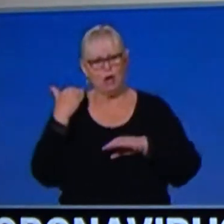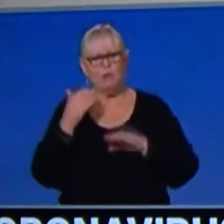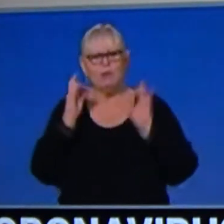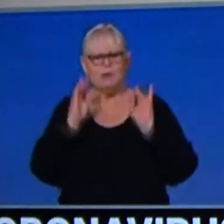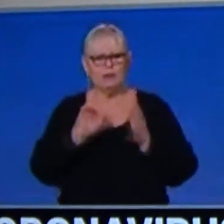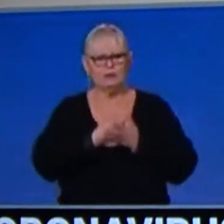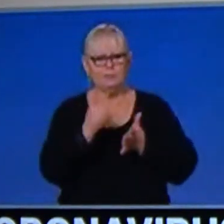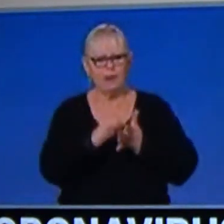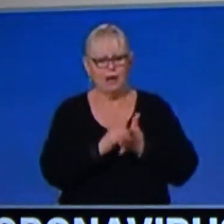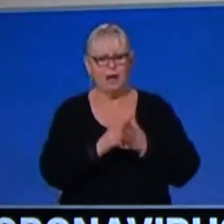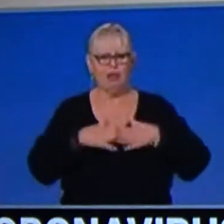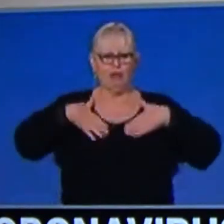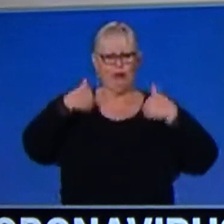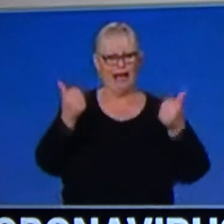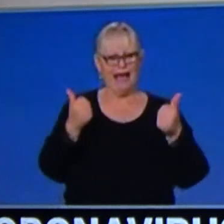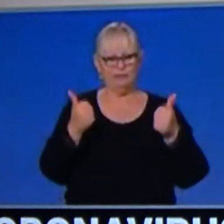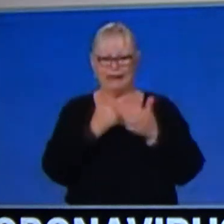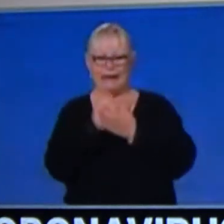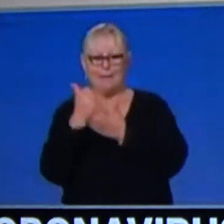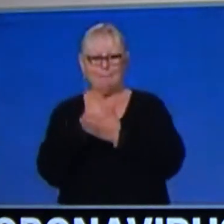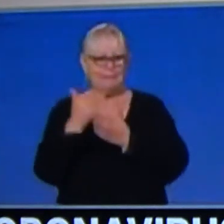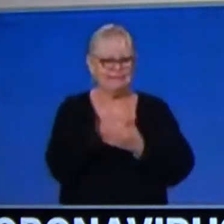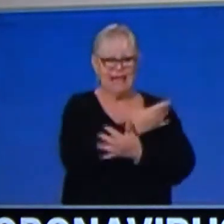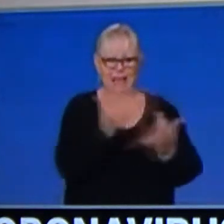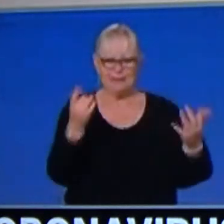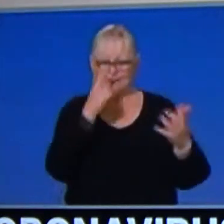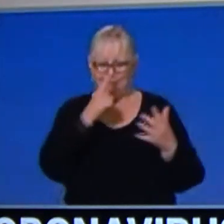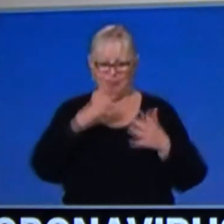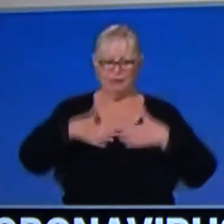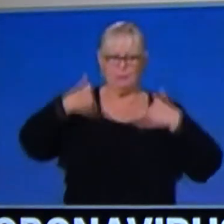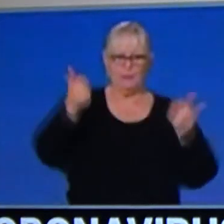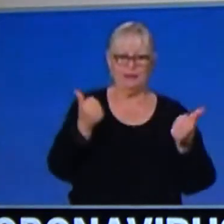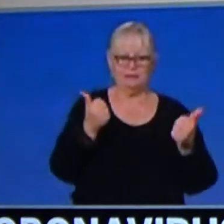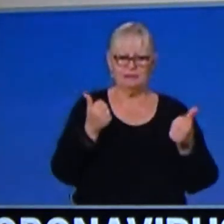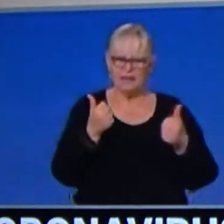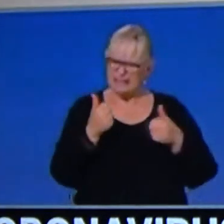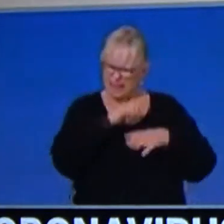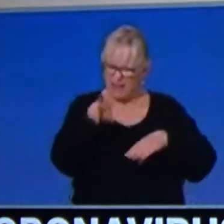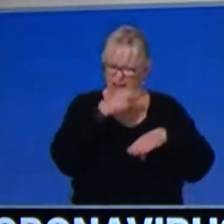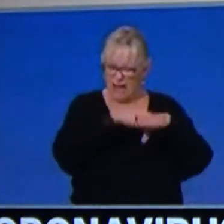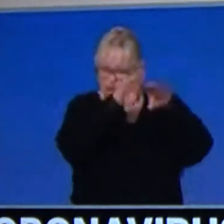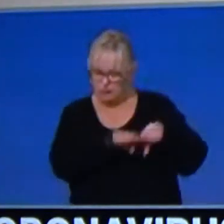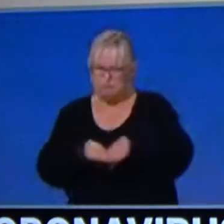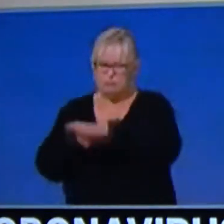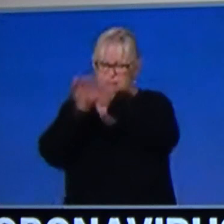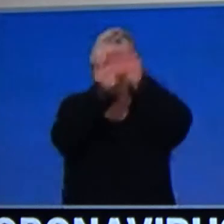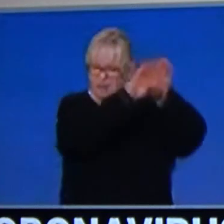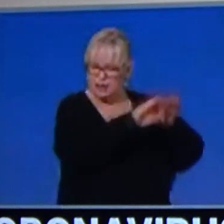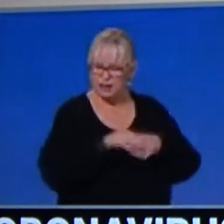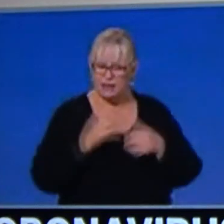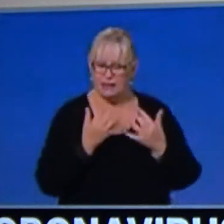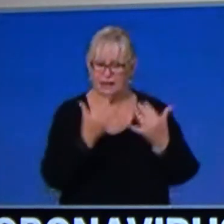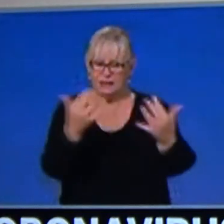publishing recovery data. Do we actually have a nationally standardised way of determining when a person is